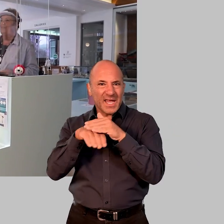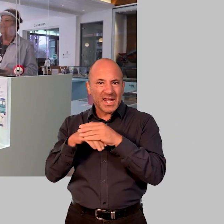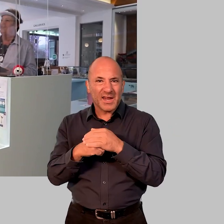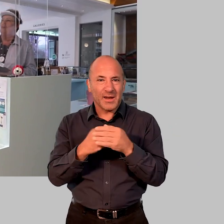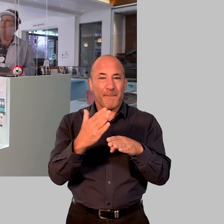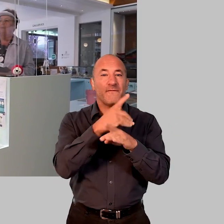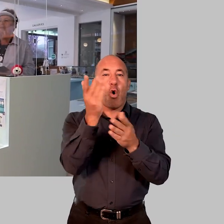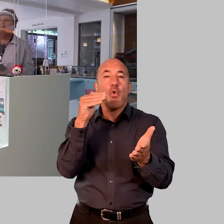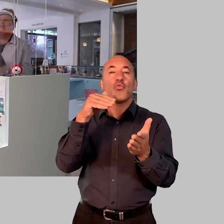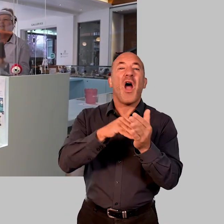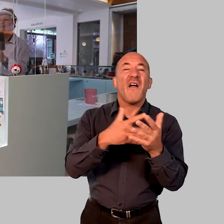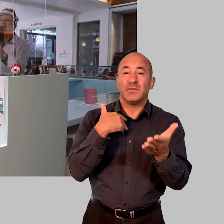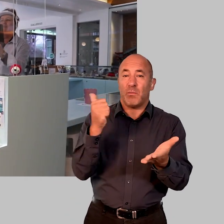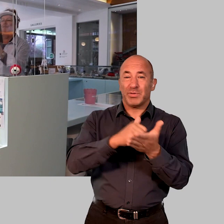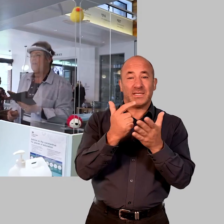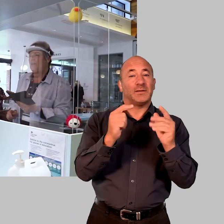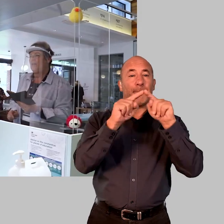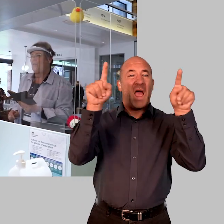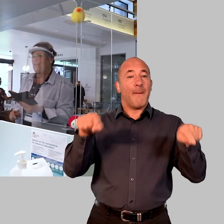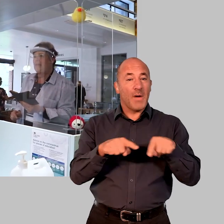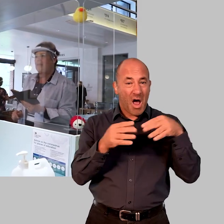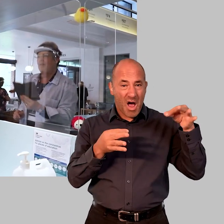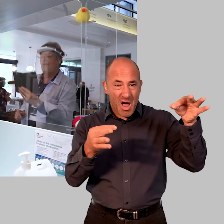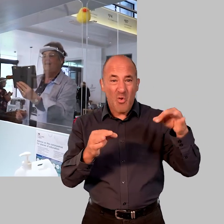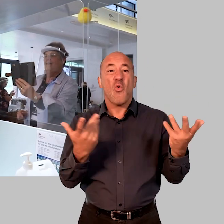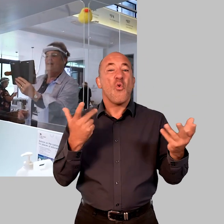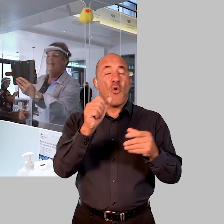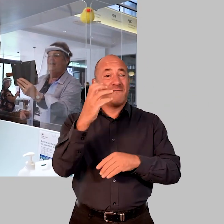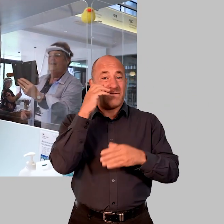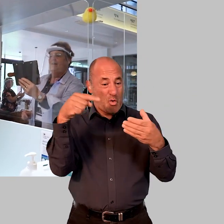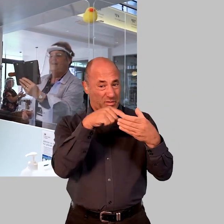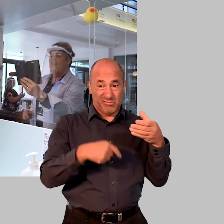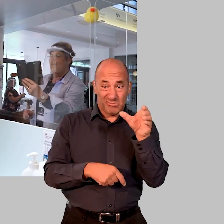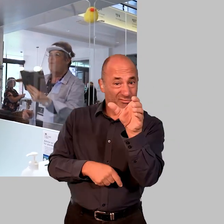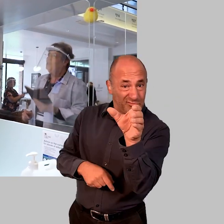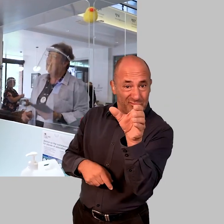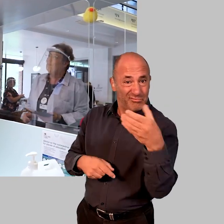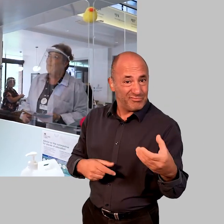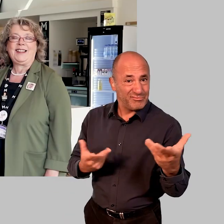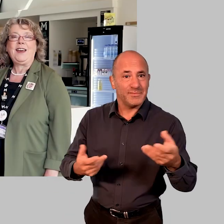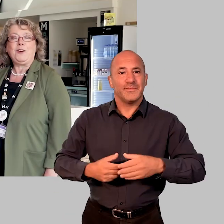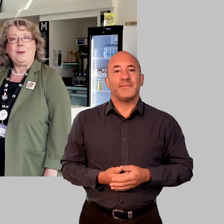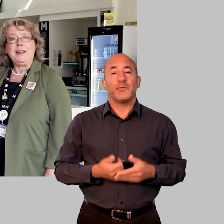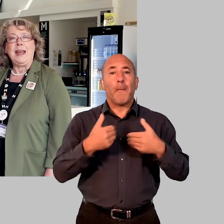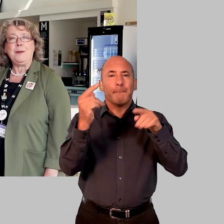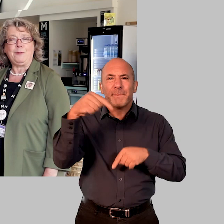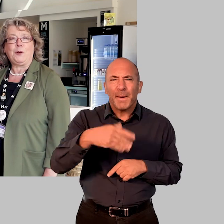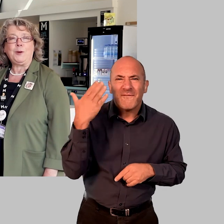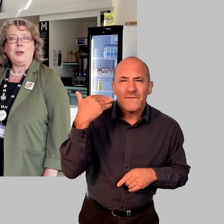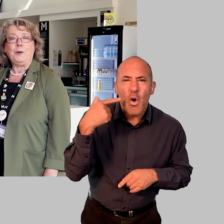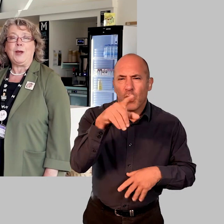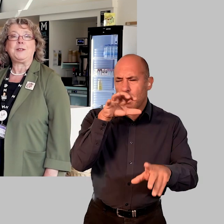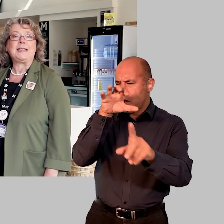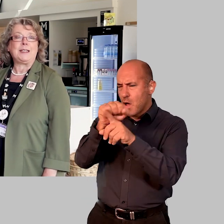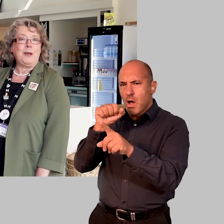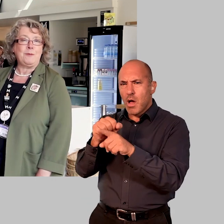you arrive, simply print off a paper copy of your booking and bring it with you or show it to us on your phone. If you've been here